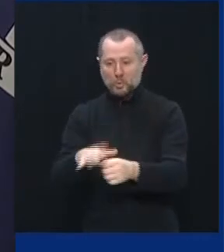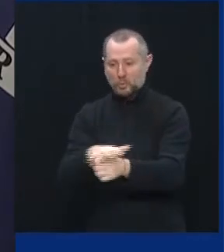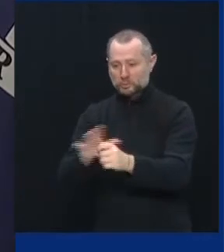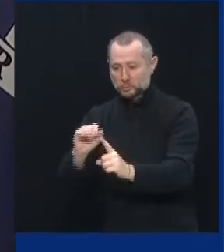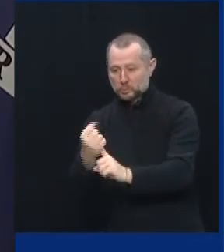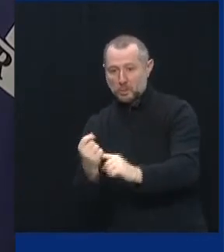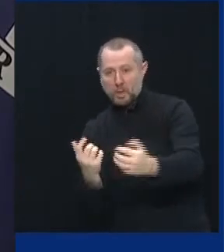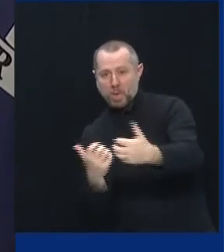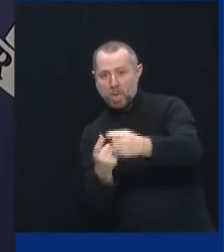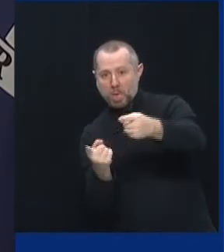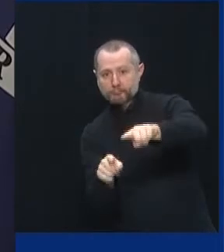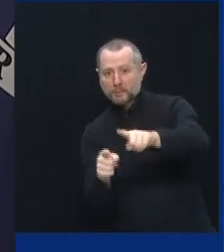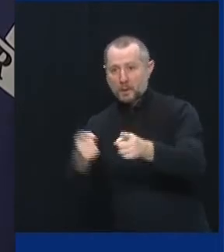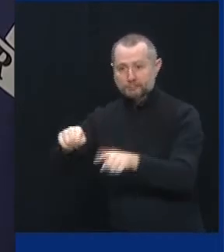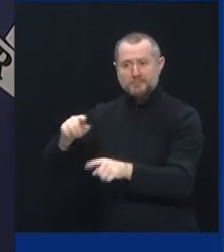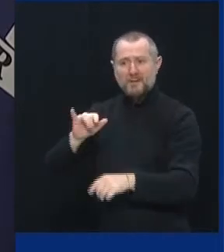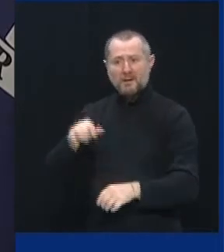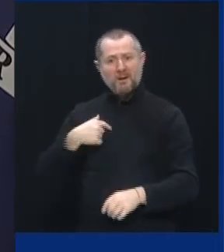do have more